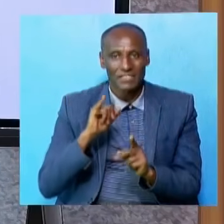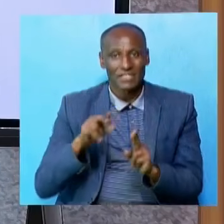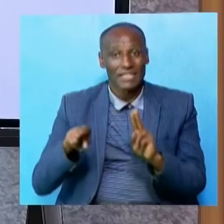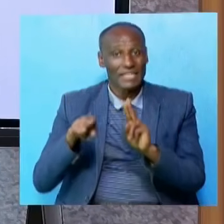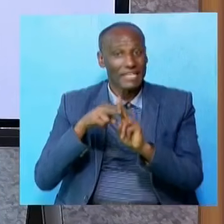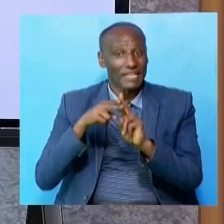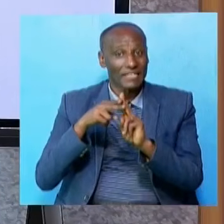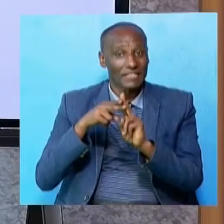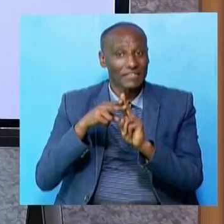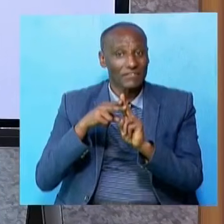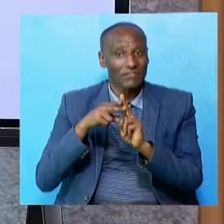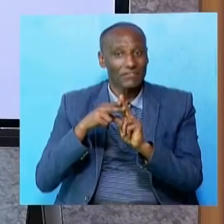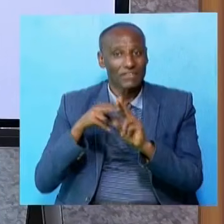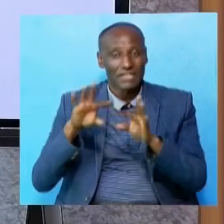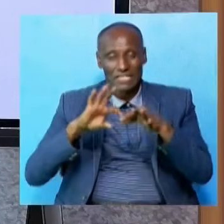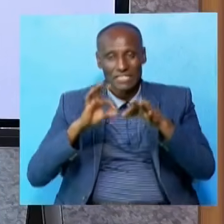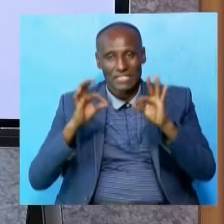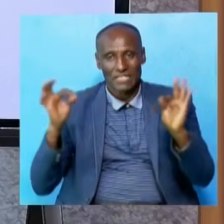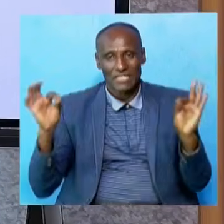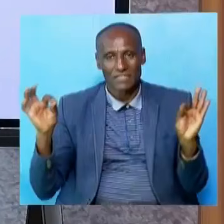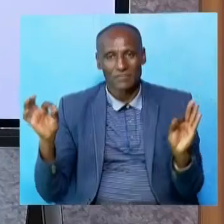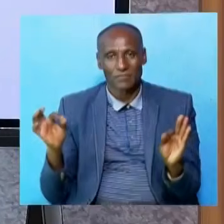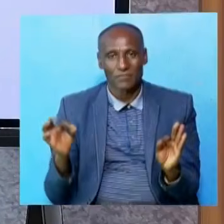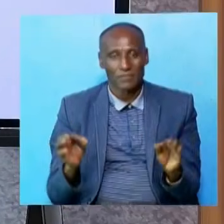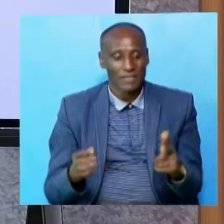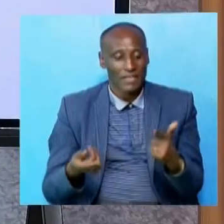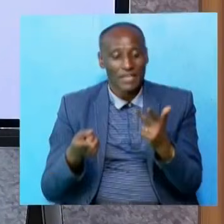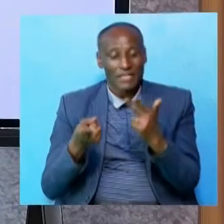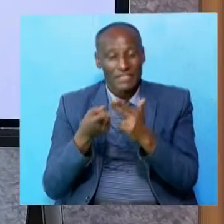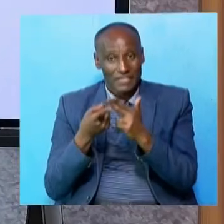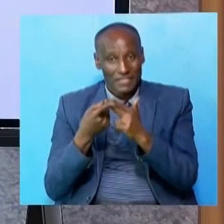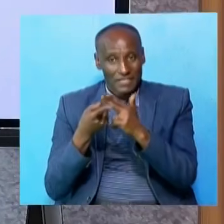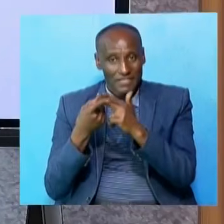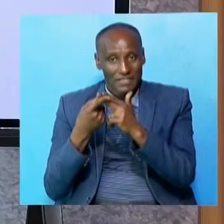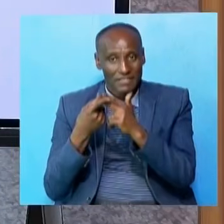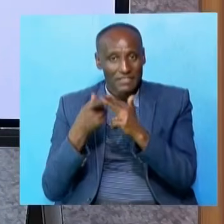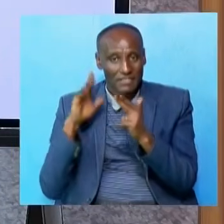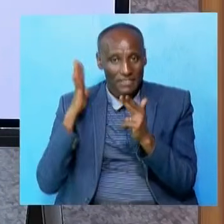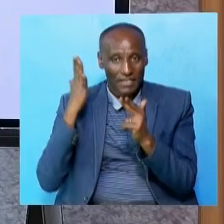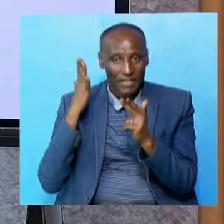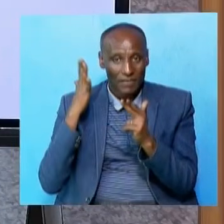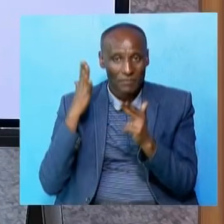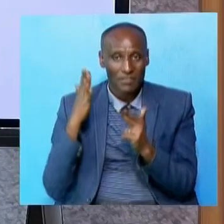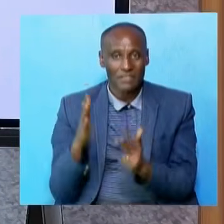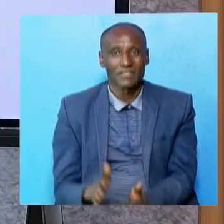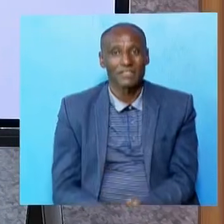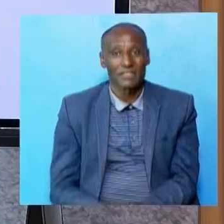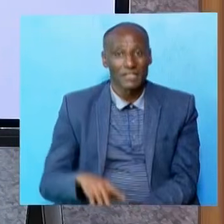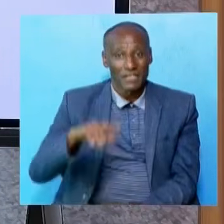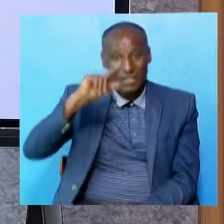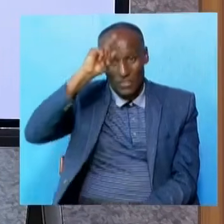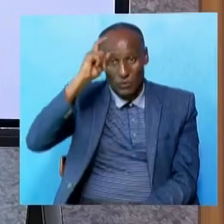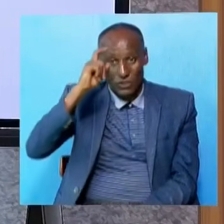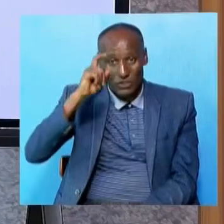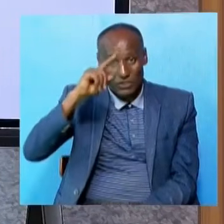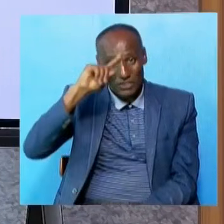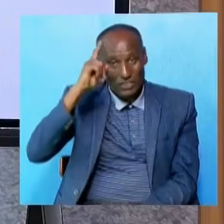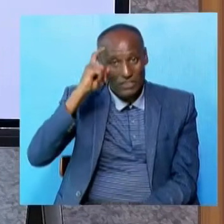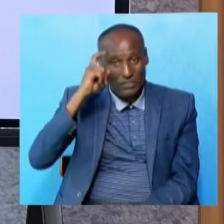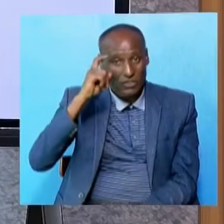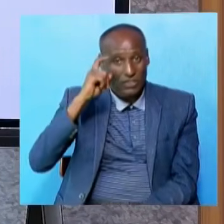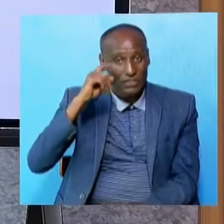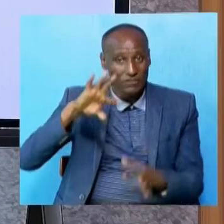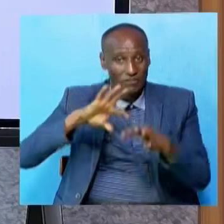sentence. Now we're going to see the third type, that is interrogative or question